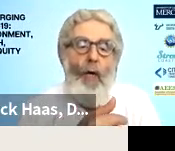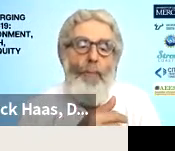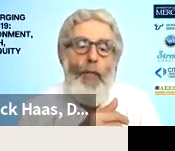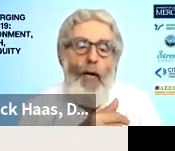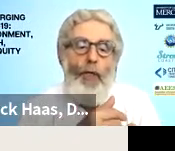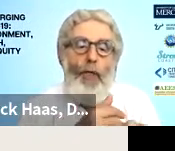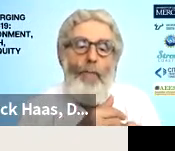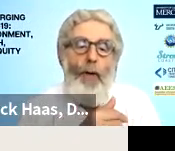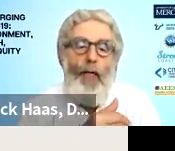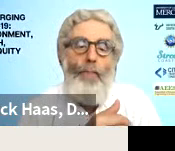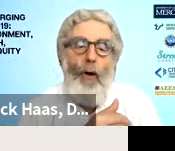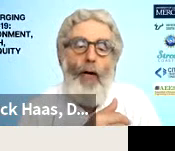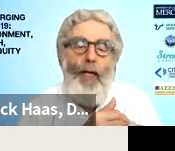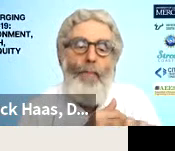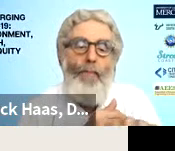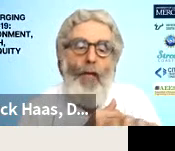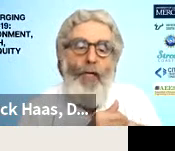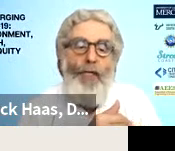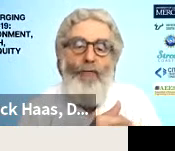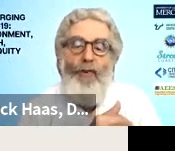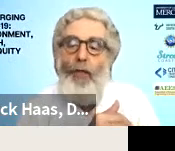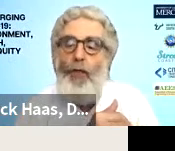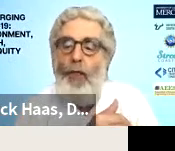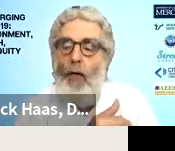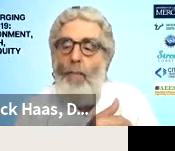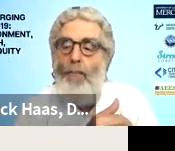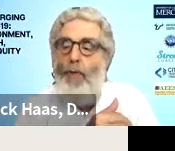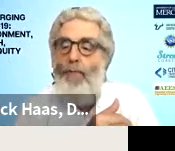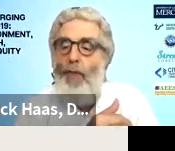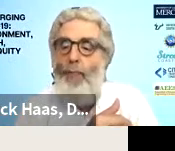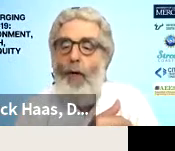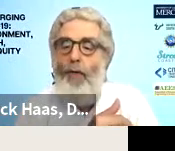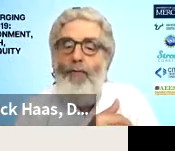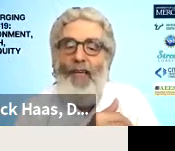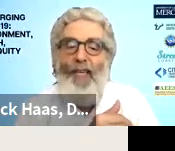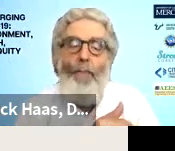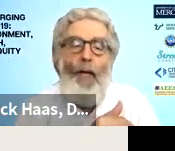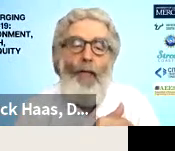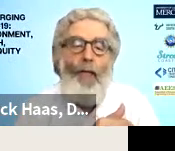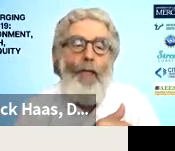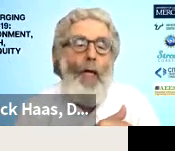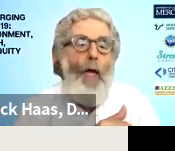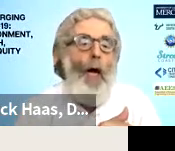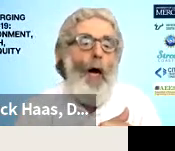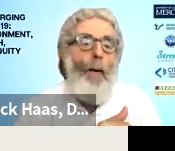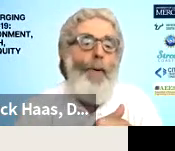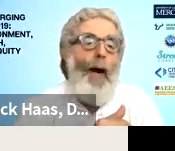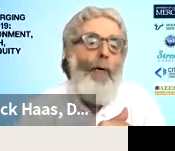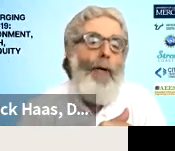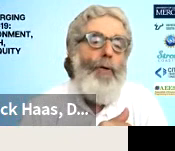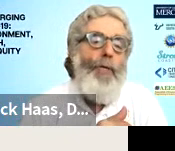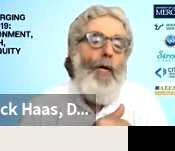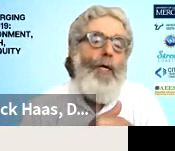effective protection by combining sufficient numbers of these relatively independent